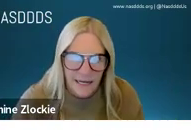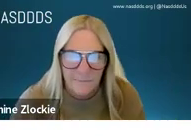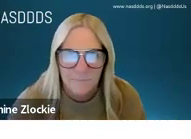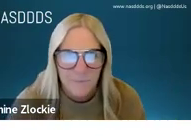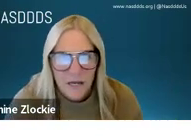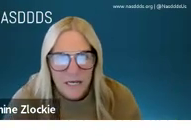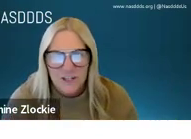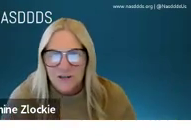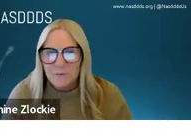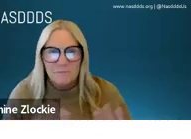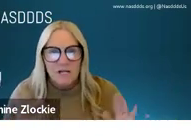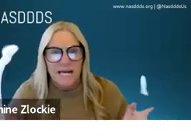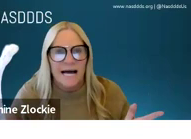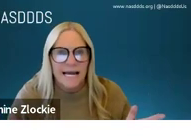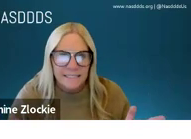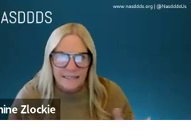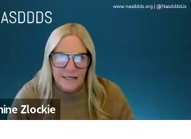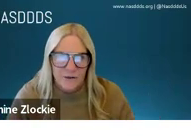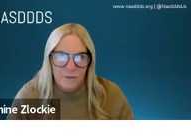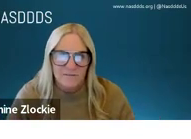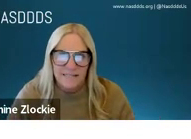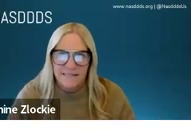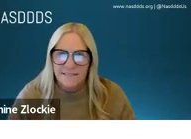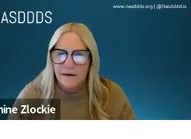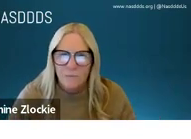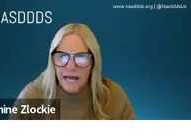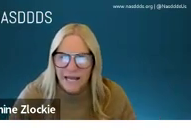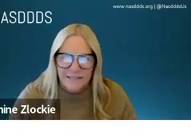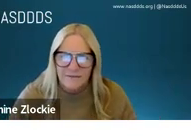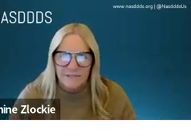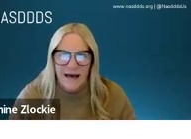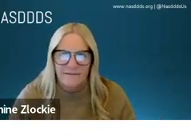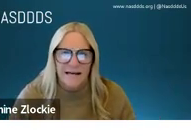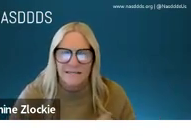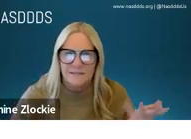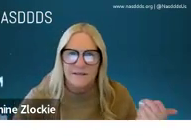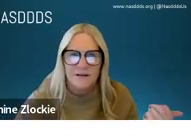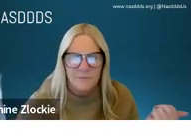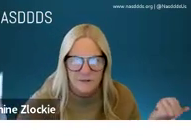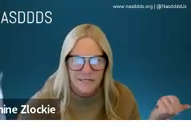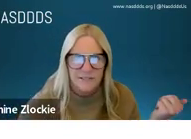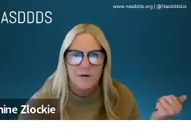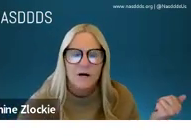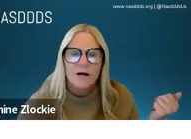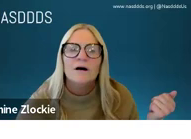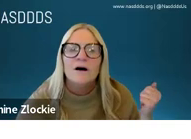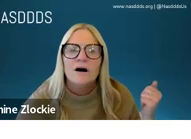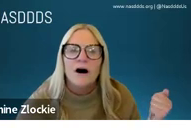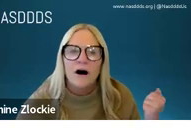that. Ensuring people are not isolated or prevented in some ways of, to have access to their communities.